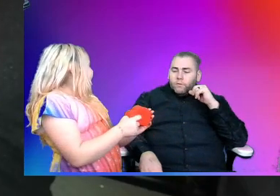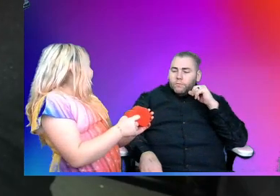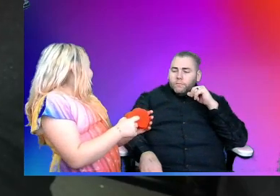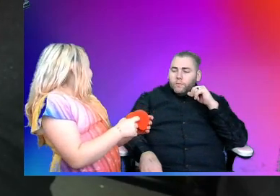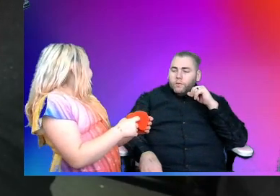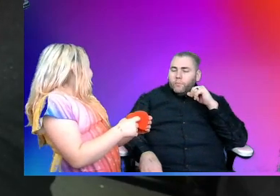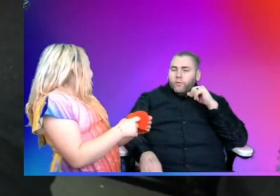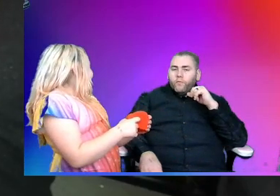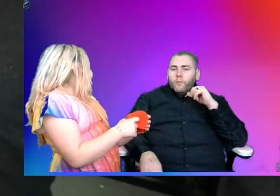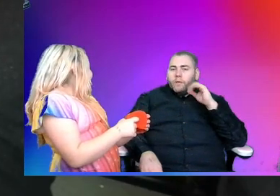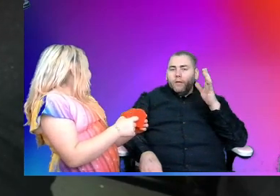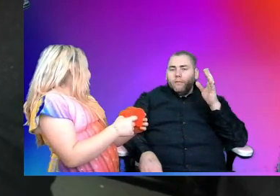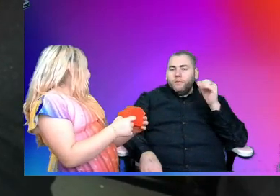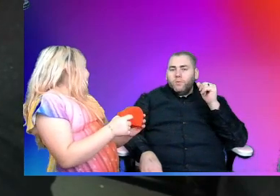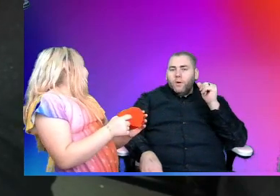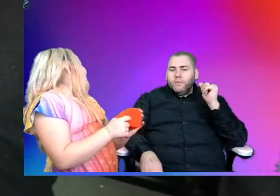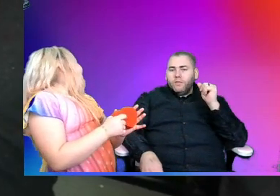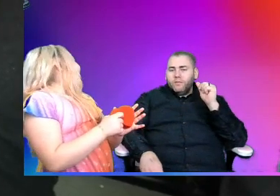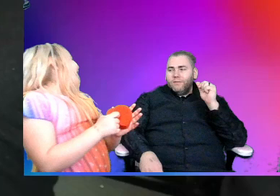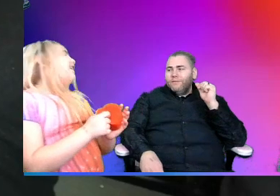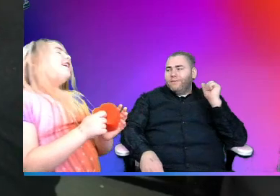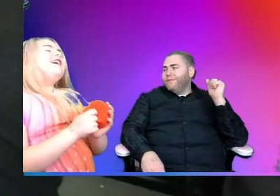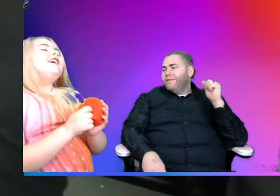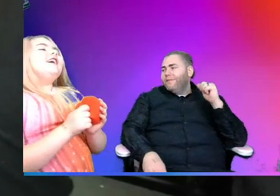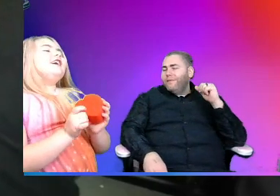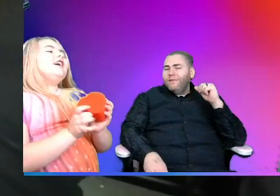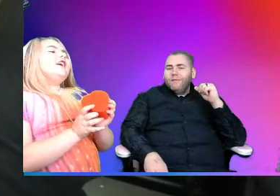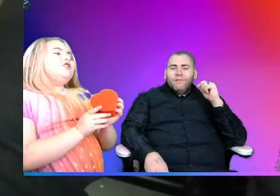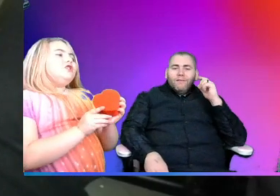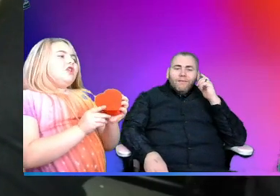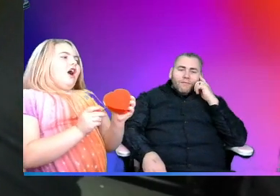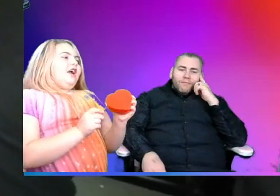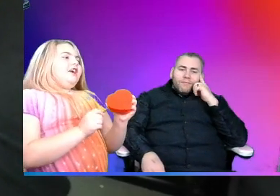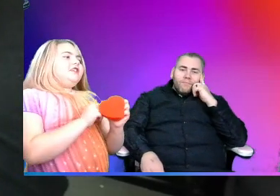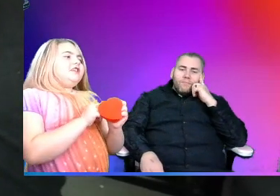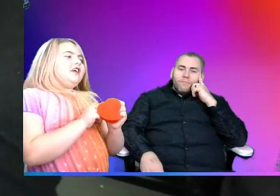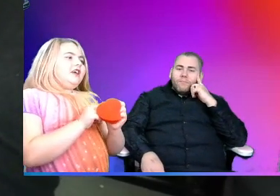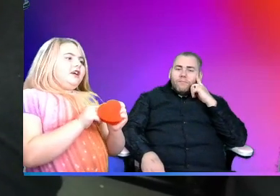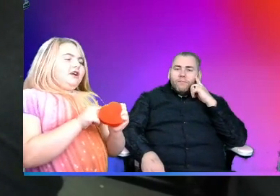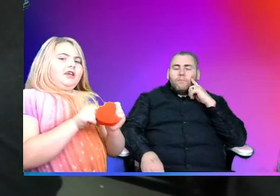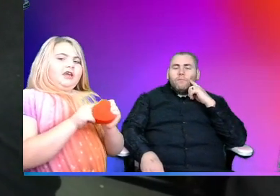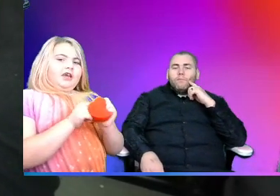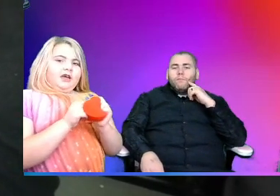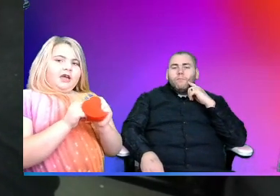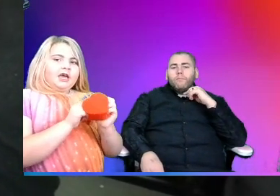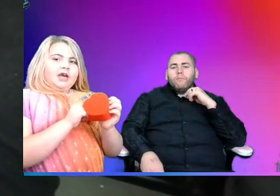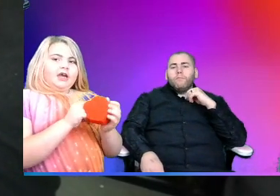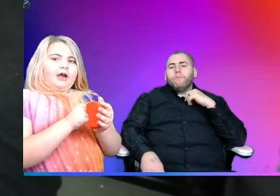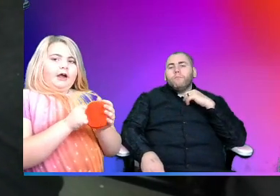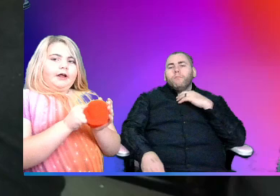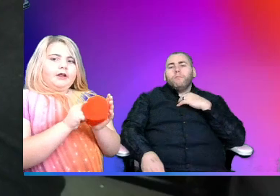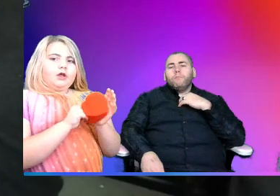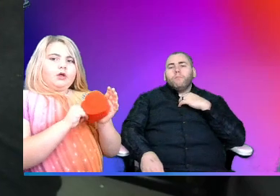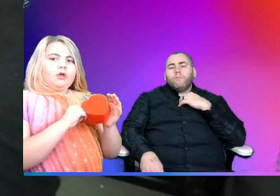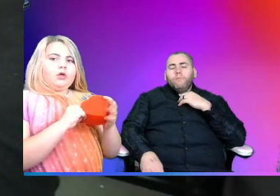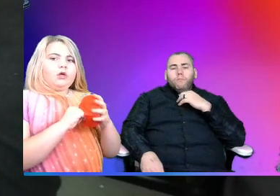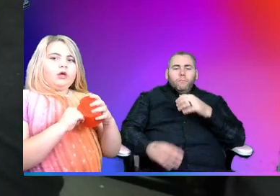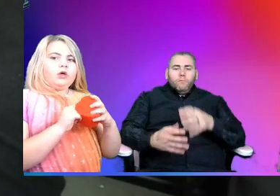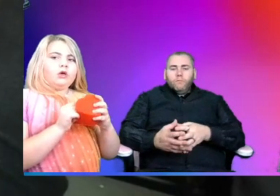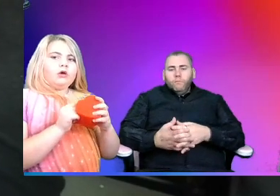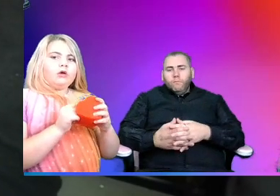I don't know. Well, you're performing it. I'm just watching. And I take it and